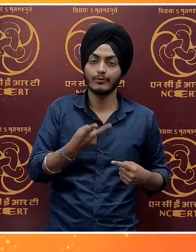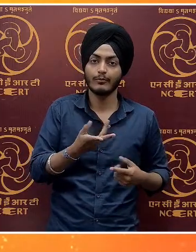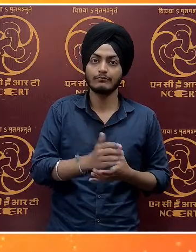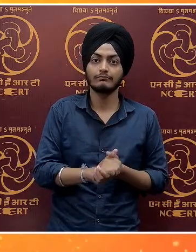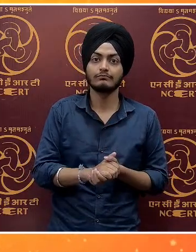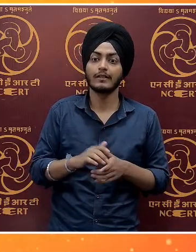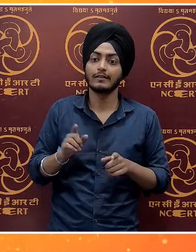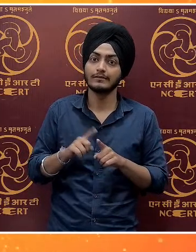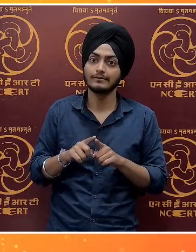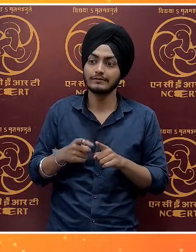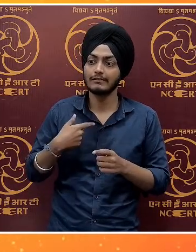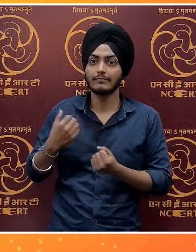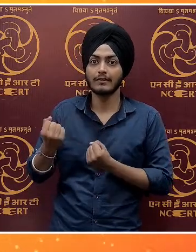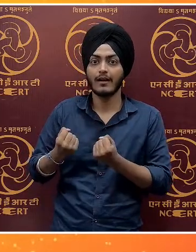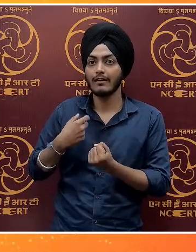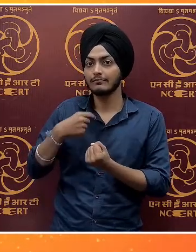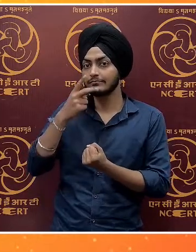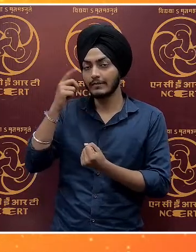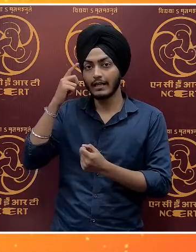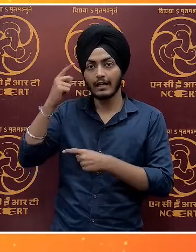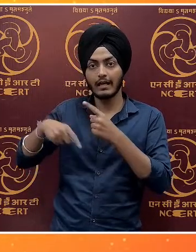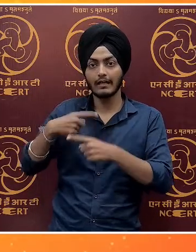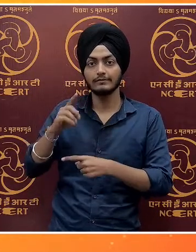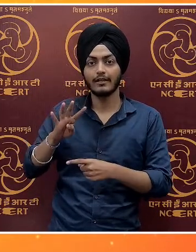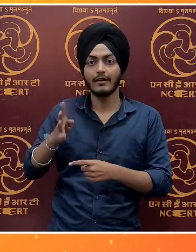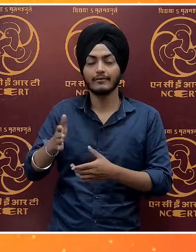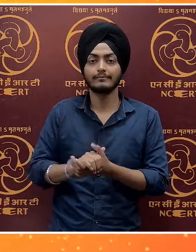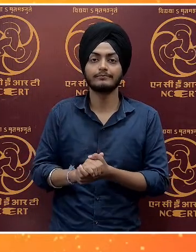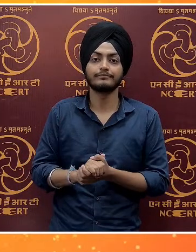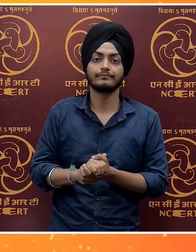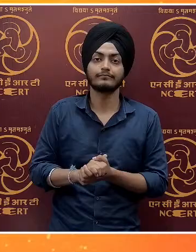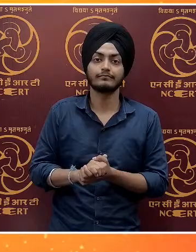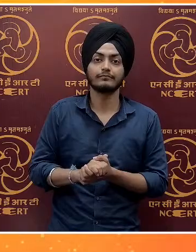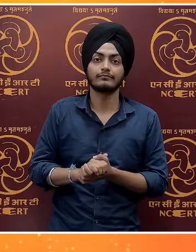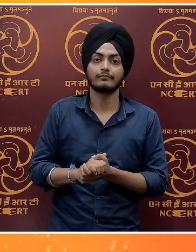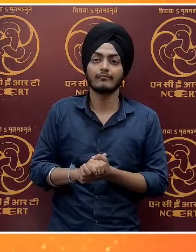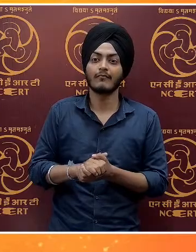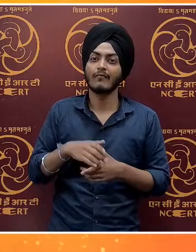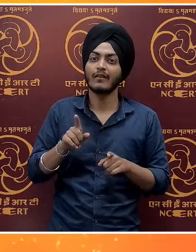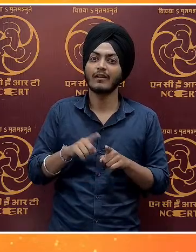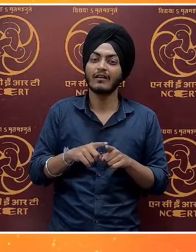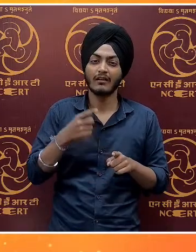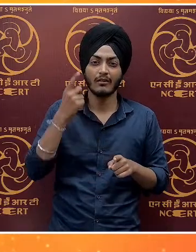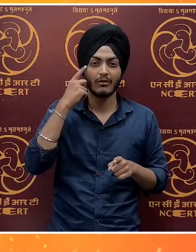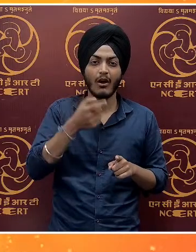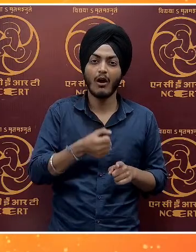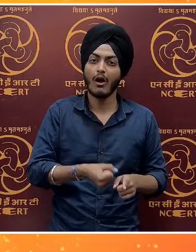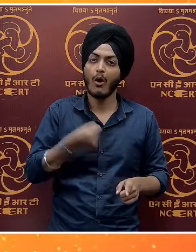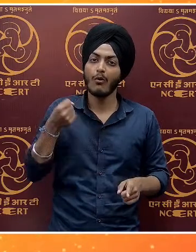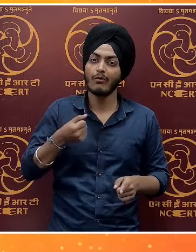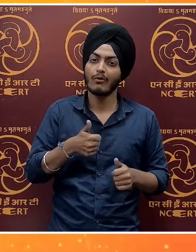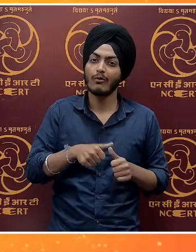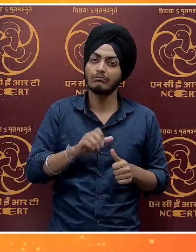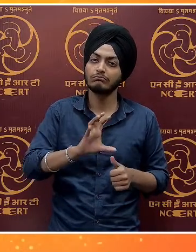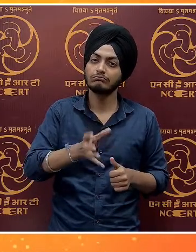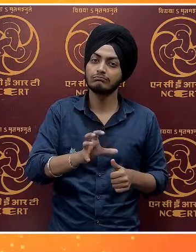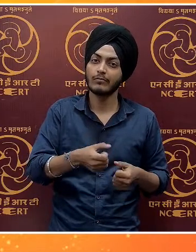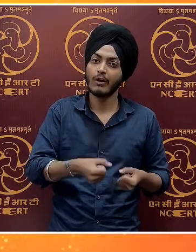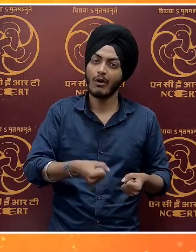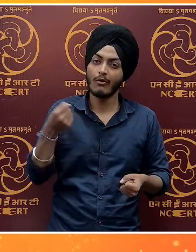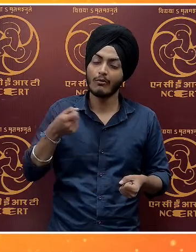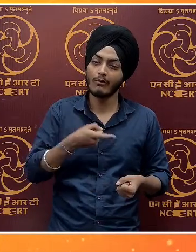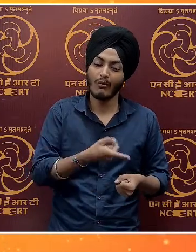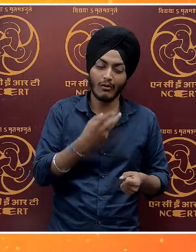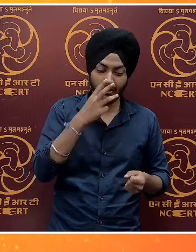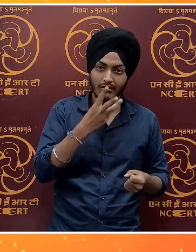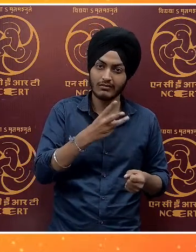4 wheels. Definitely. And then what's the difference between tricycle and auto? Tricycle and auto? Well,